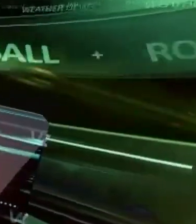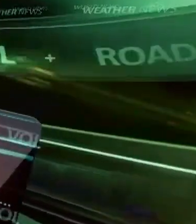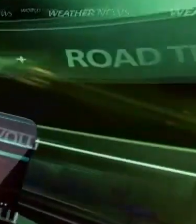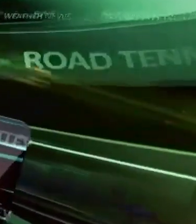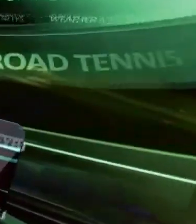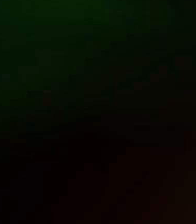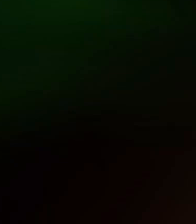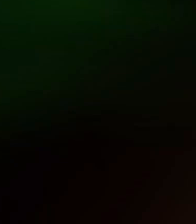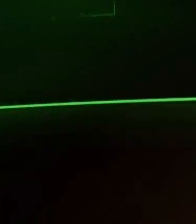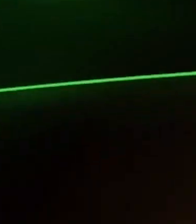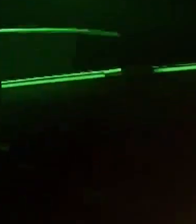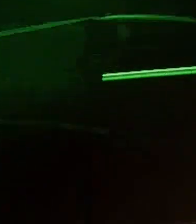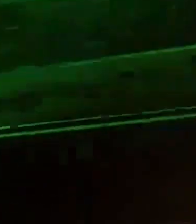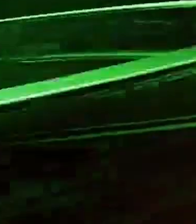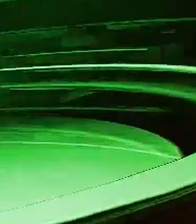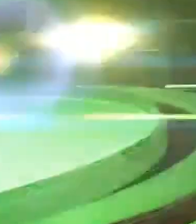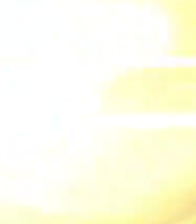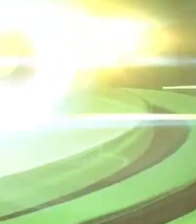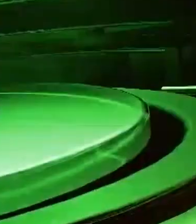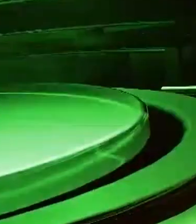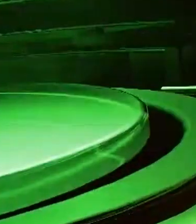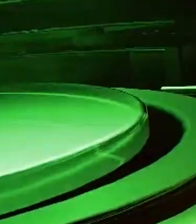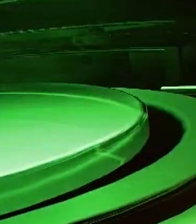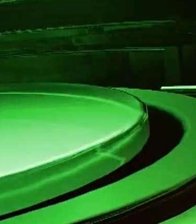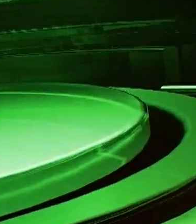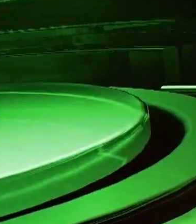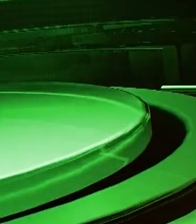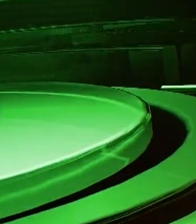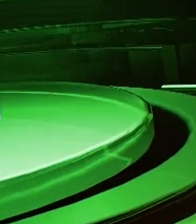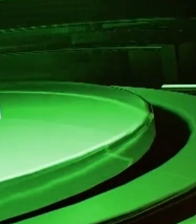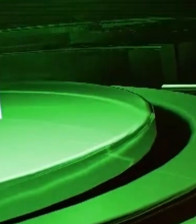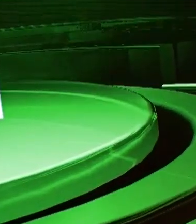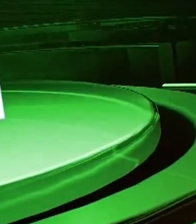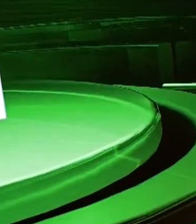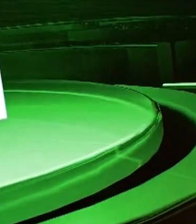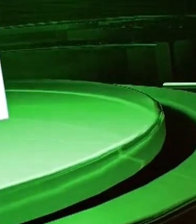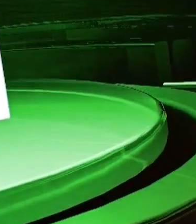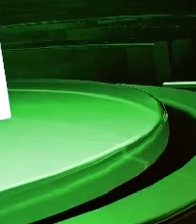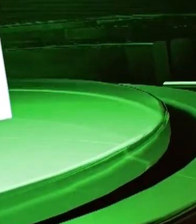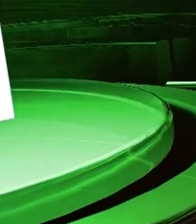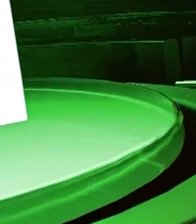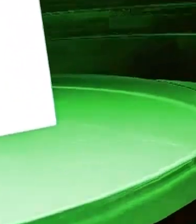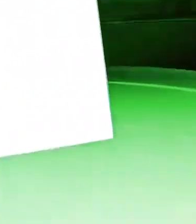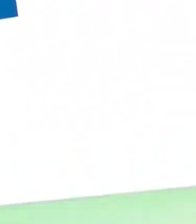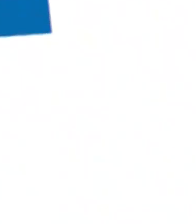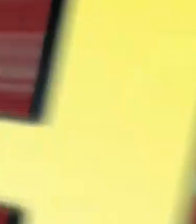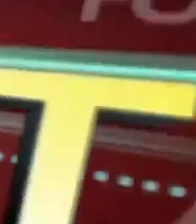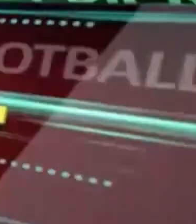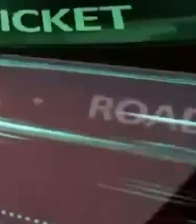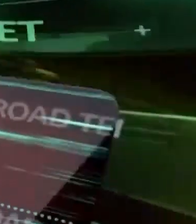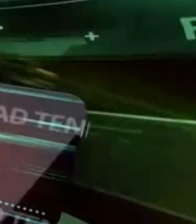Night, brought to you with the compliments of Great Health Works, agents for Omega XL.